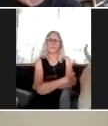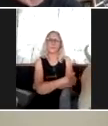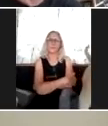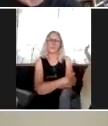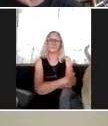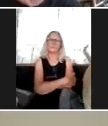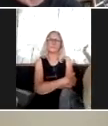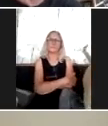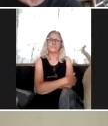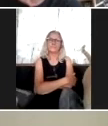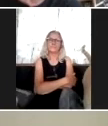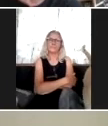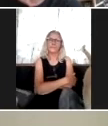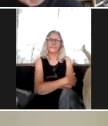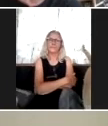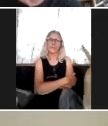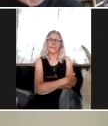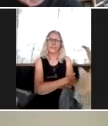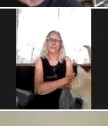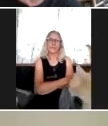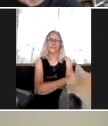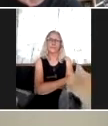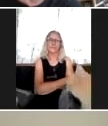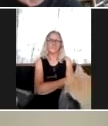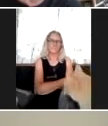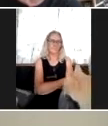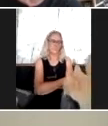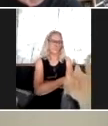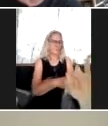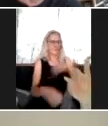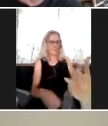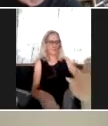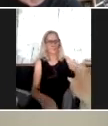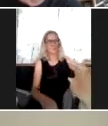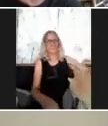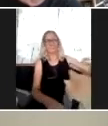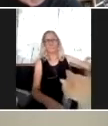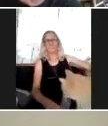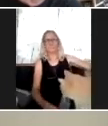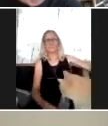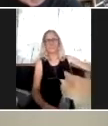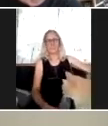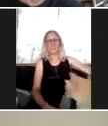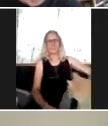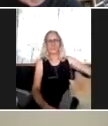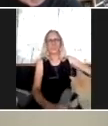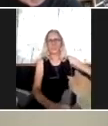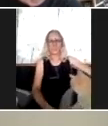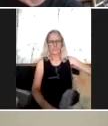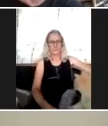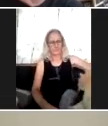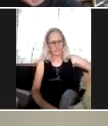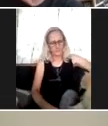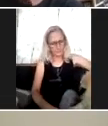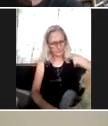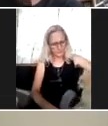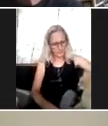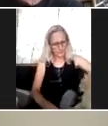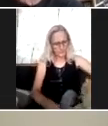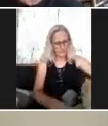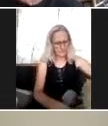Mankind, right? We may say devil. Well, the devil is ruling because we gave him the right to rule.